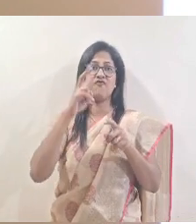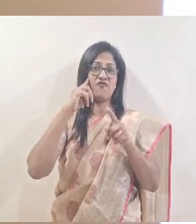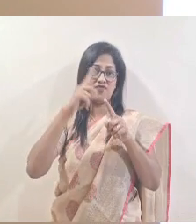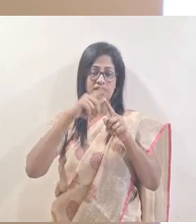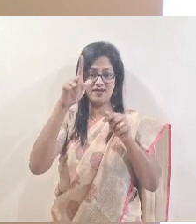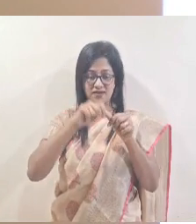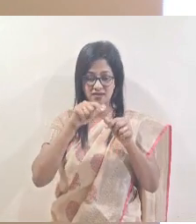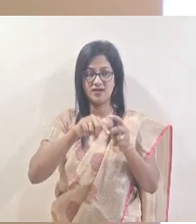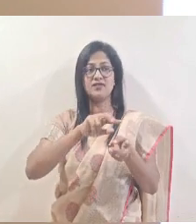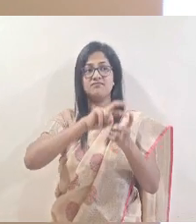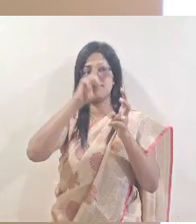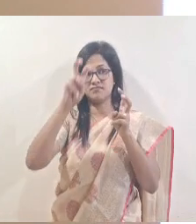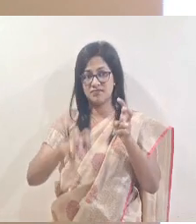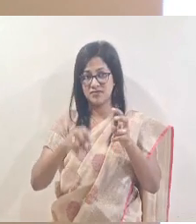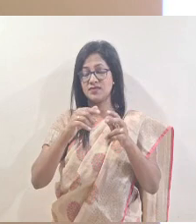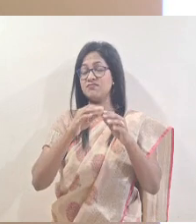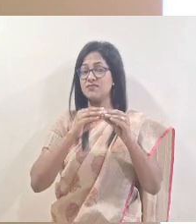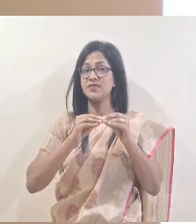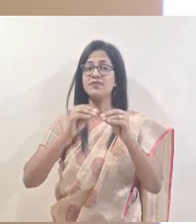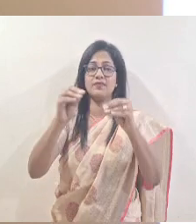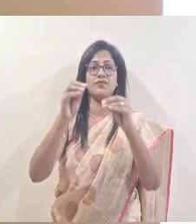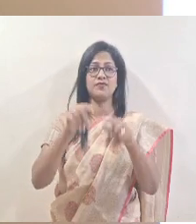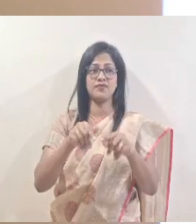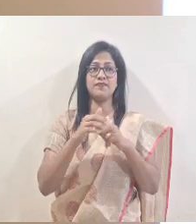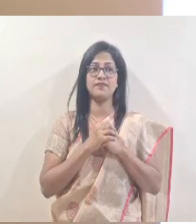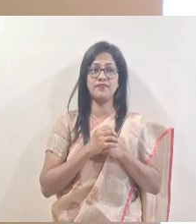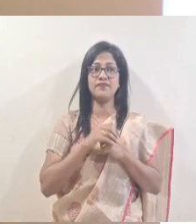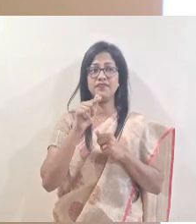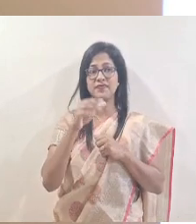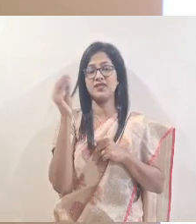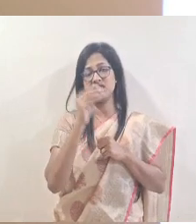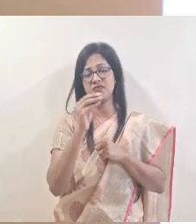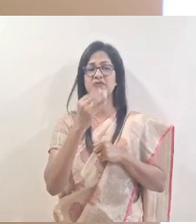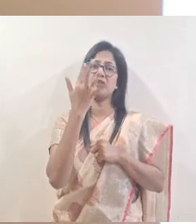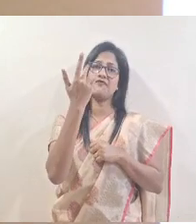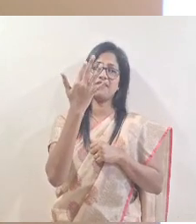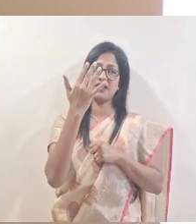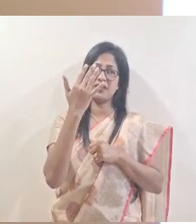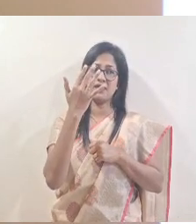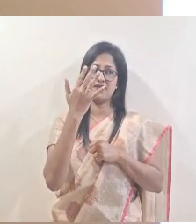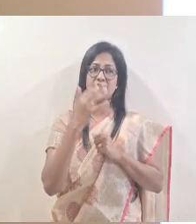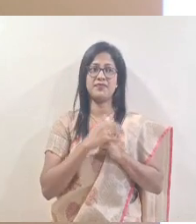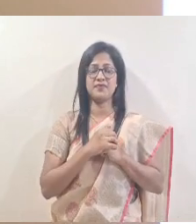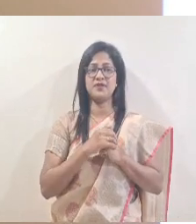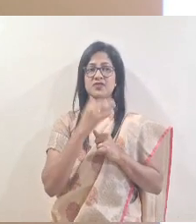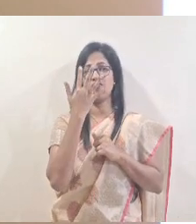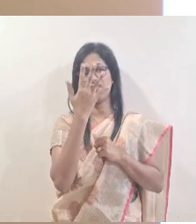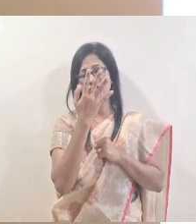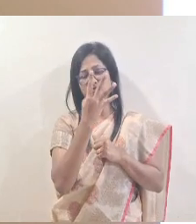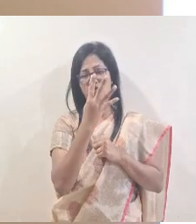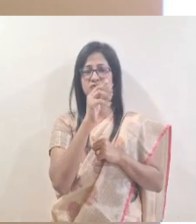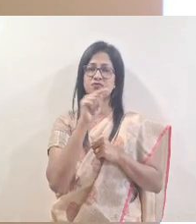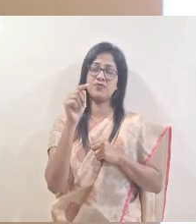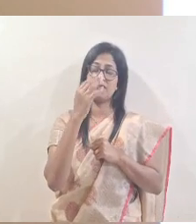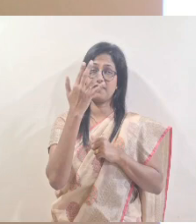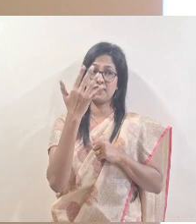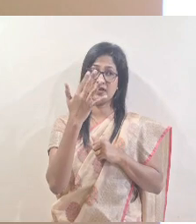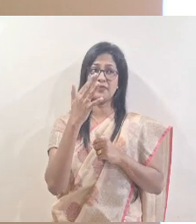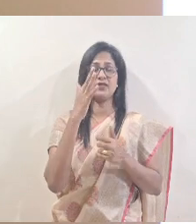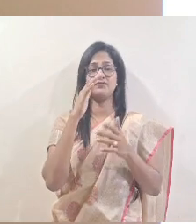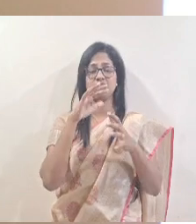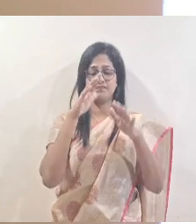Whitela station to get down, and then they have to move. It is like around a 5 minute stay, like or 4 to 5 minute stay